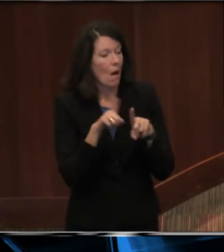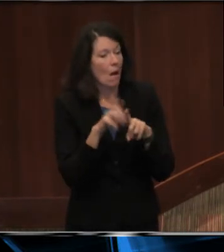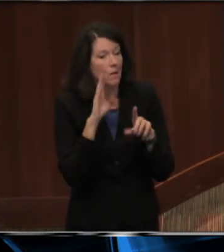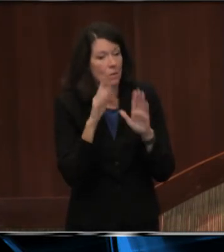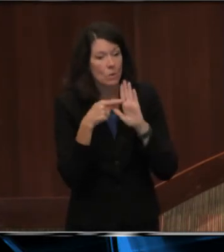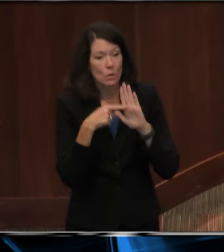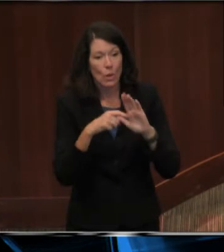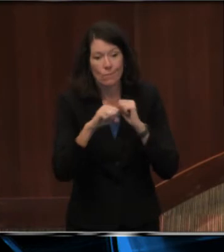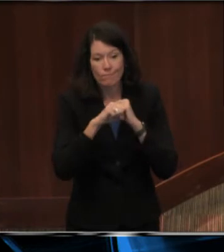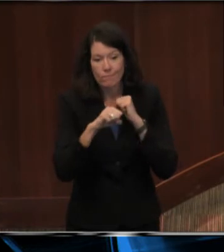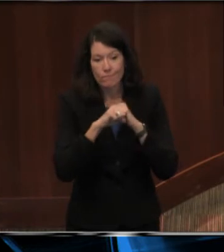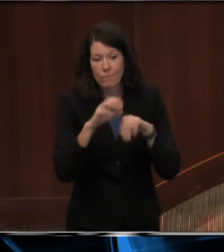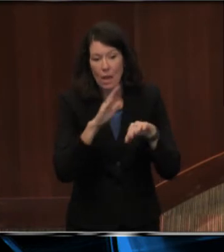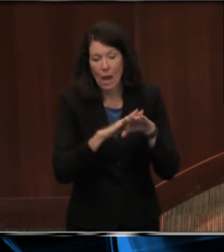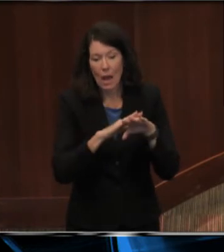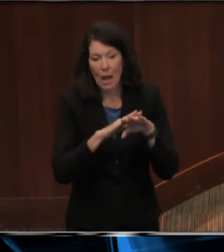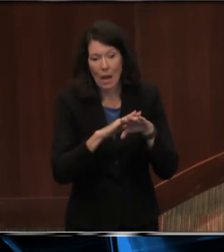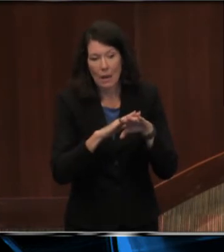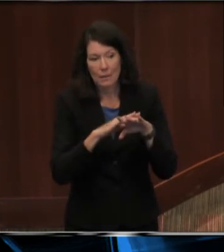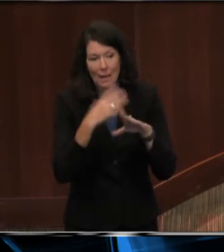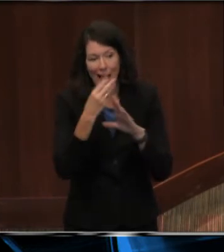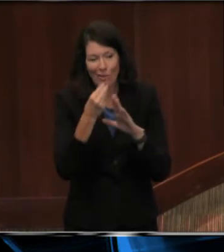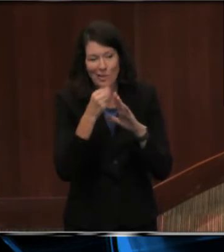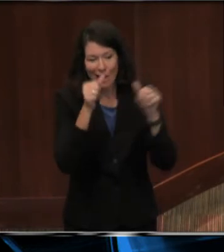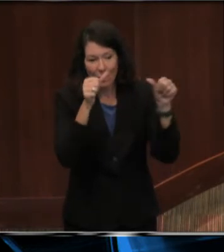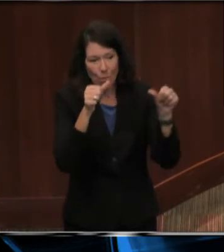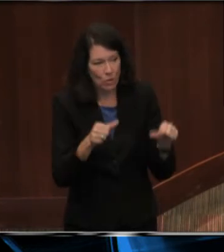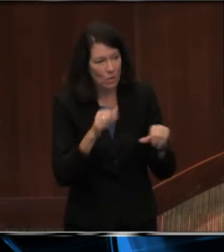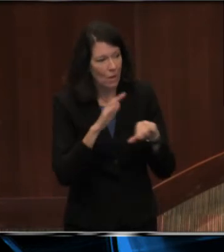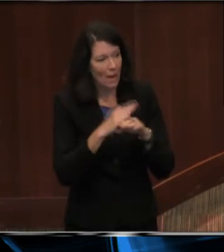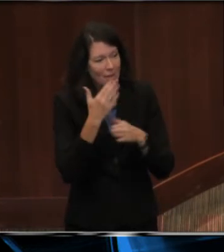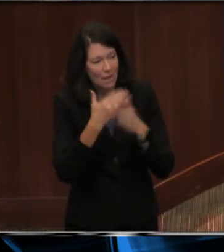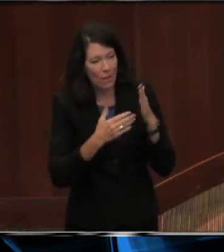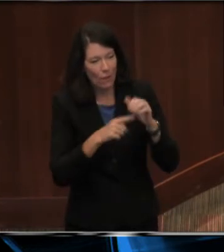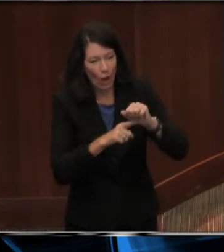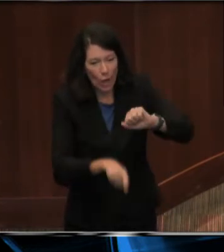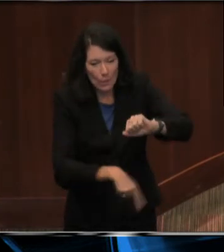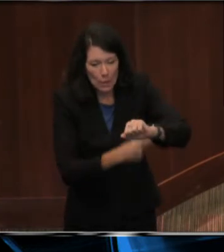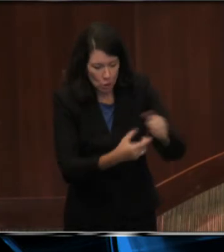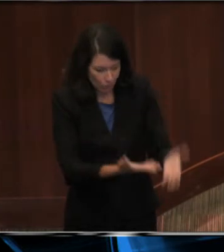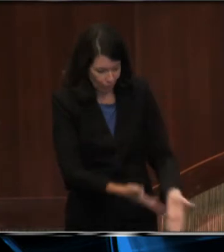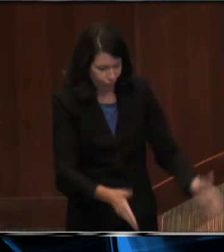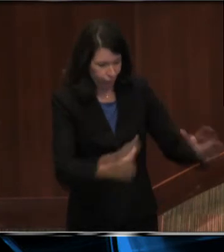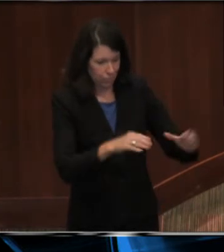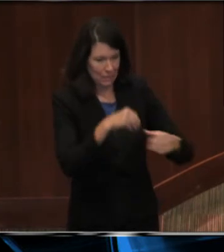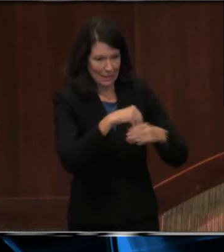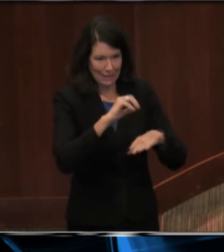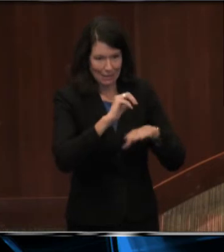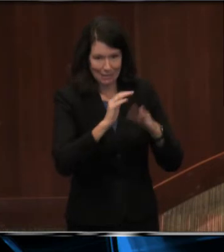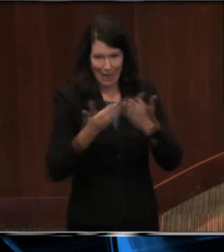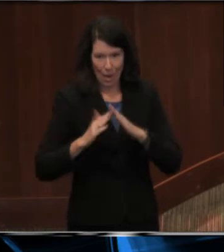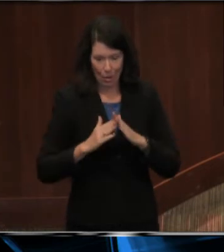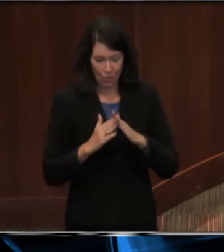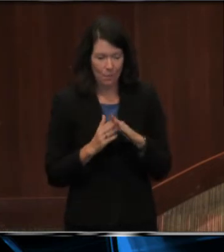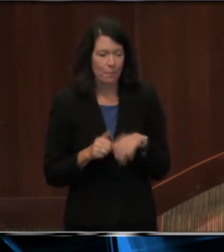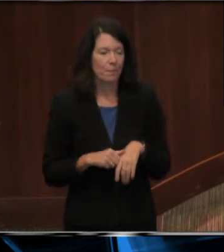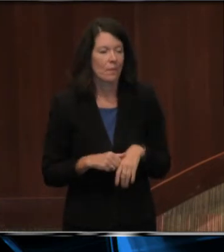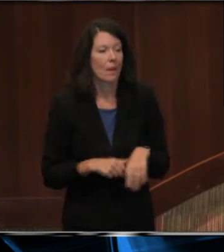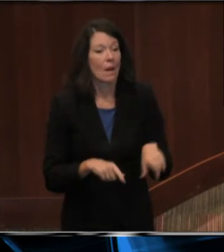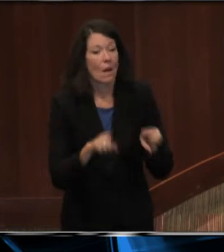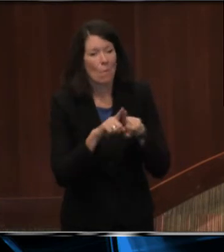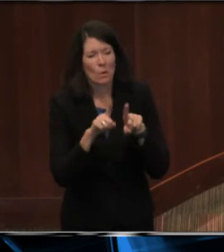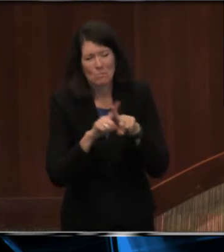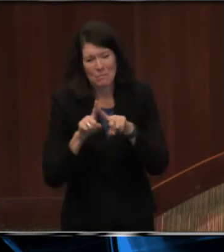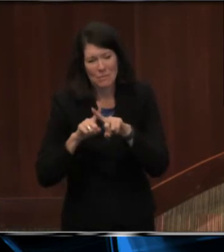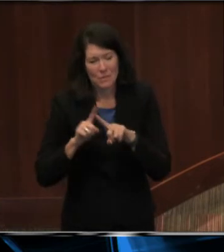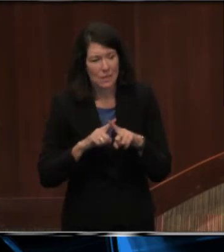those ads soon on the creative outdoor posters on some of the trash and recycle receptacles around town. And then we've had multiple organizations and